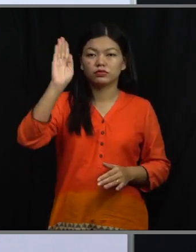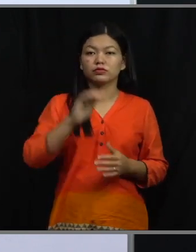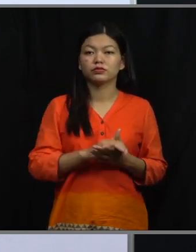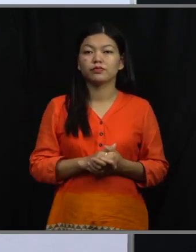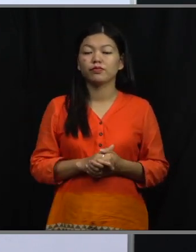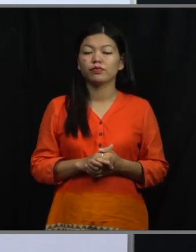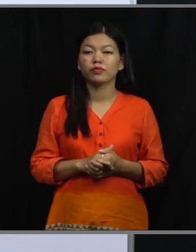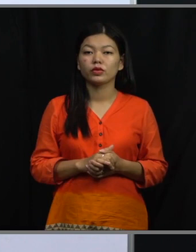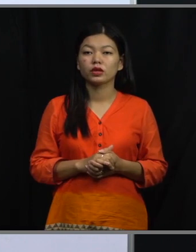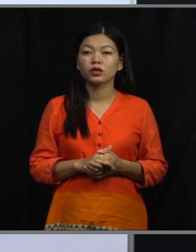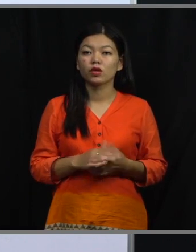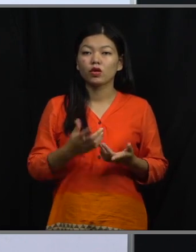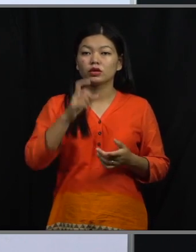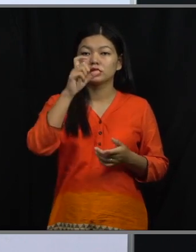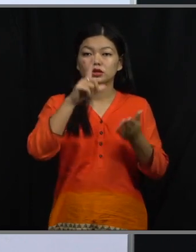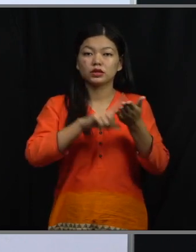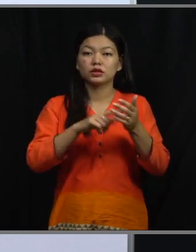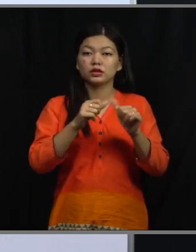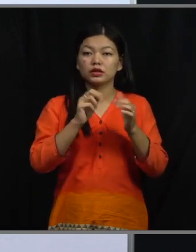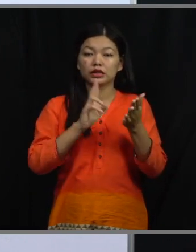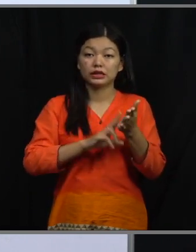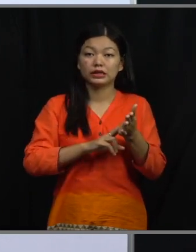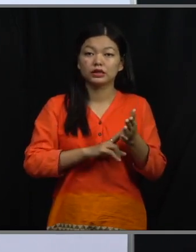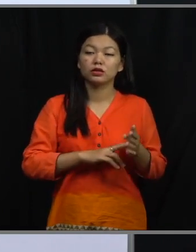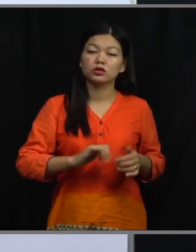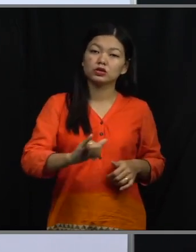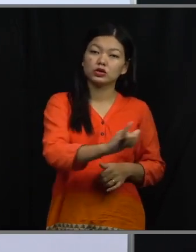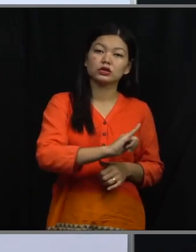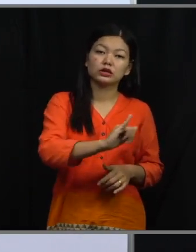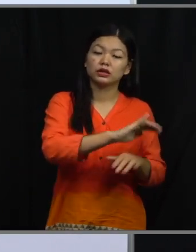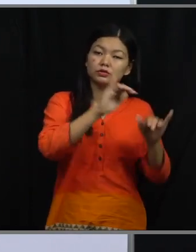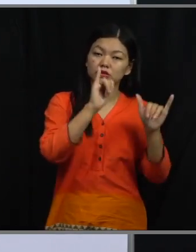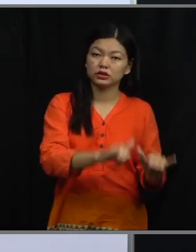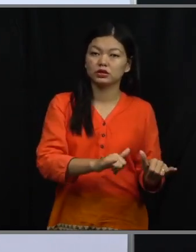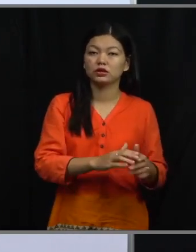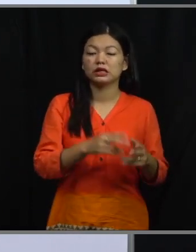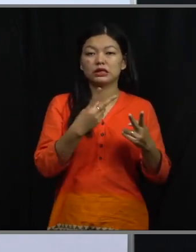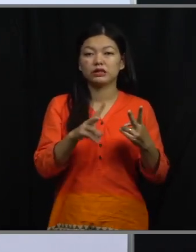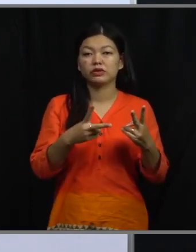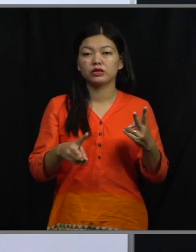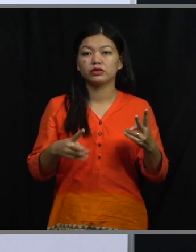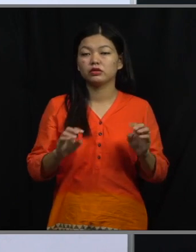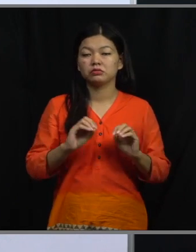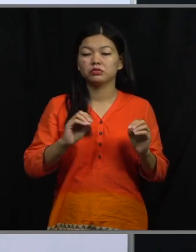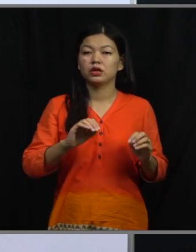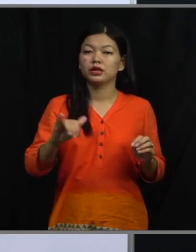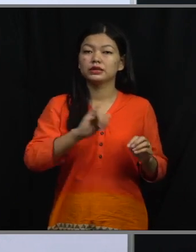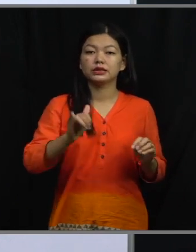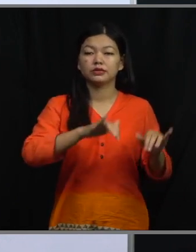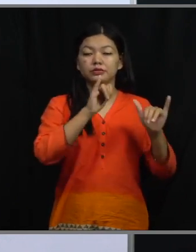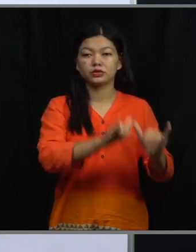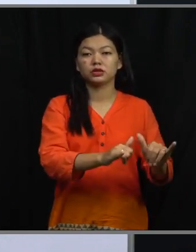the lineage system or the clan system, almost all of them, they belong to the same thing. And that is the reason why, they